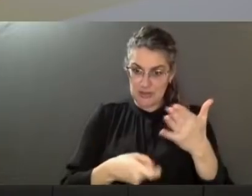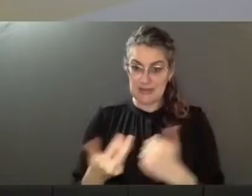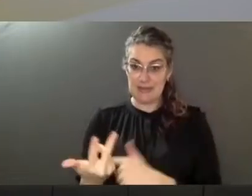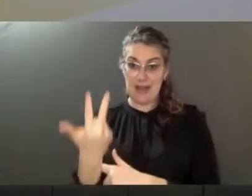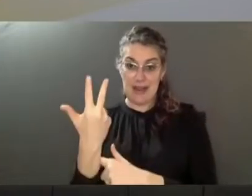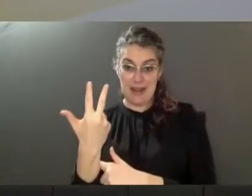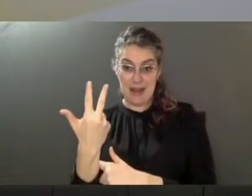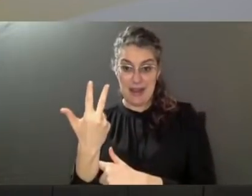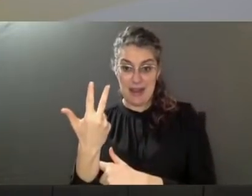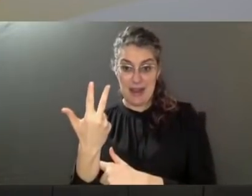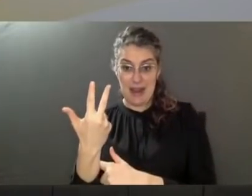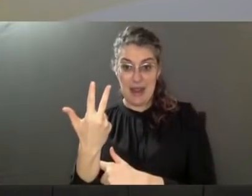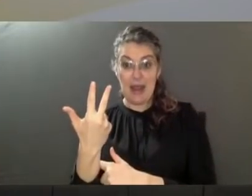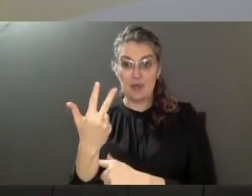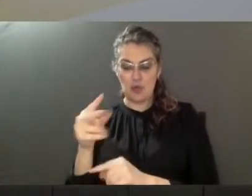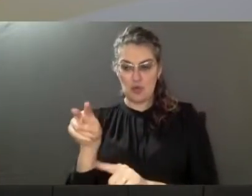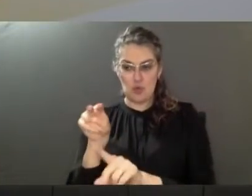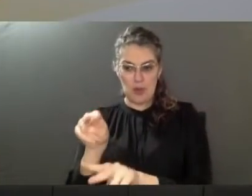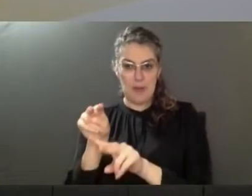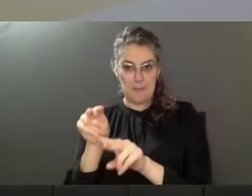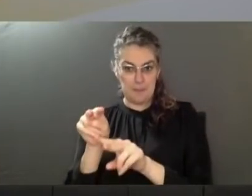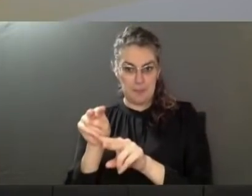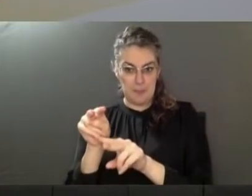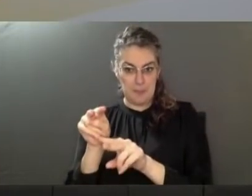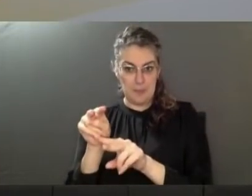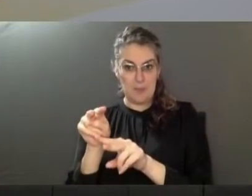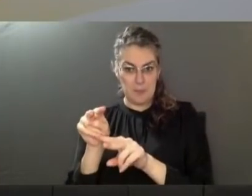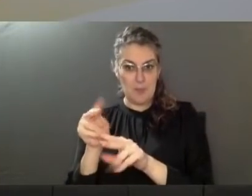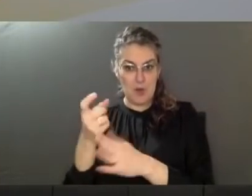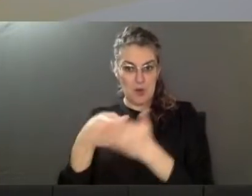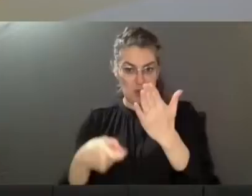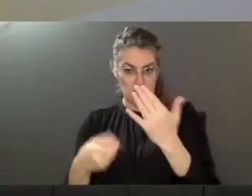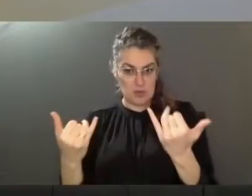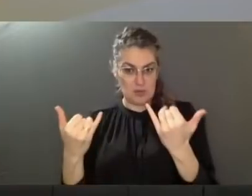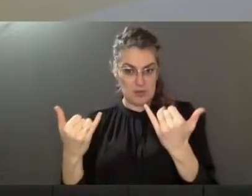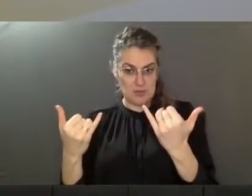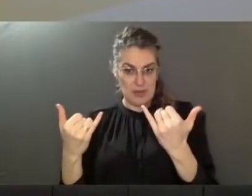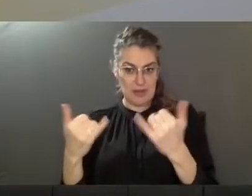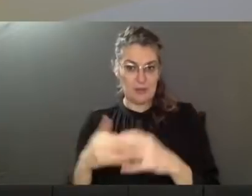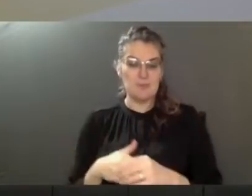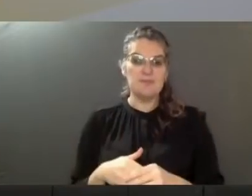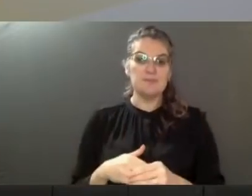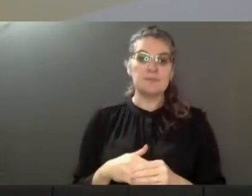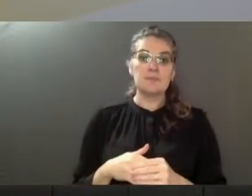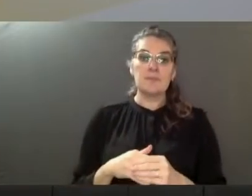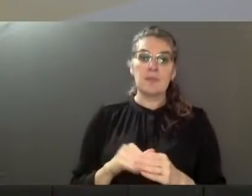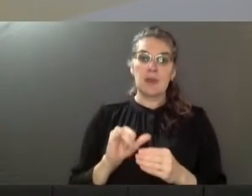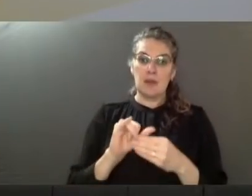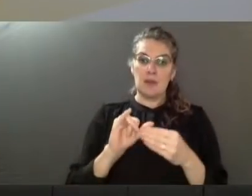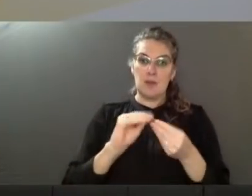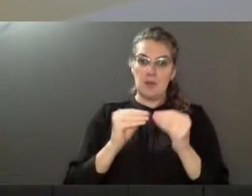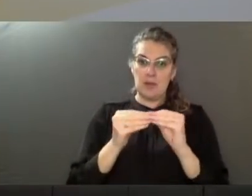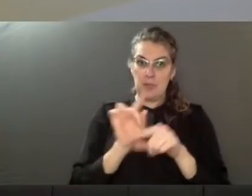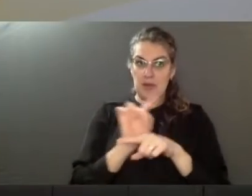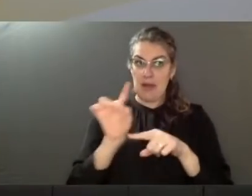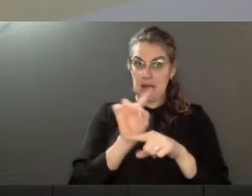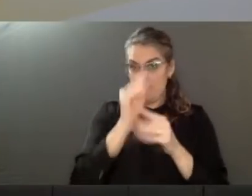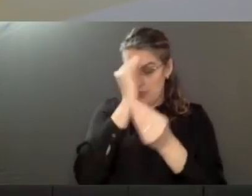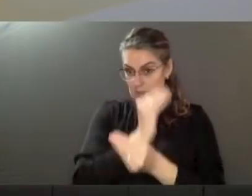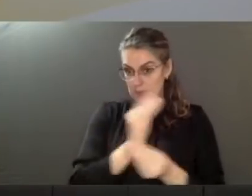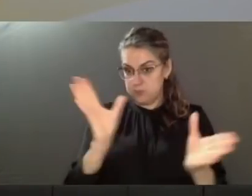So that has been over the course of the pandemic, and those numbers are updated on a weekly basis.